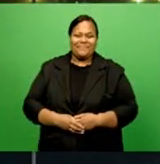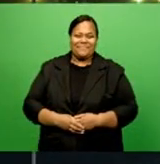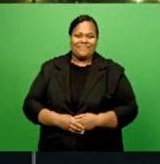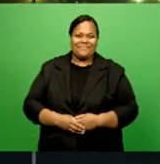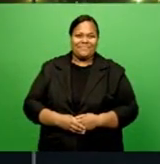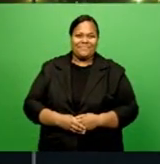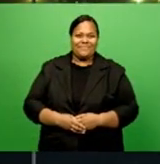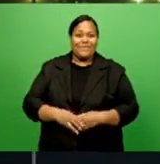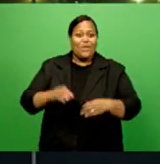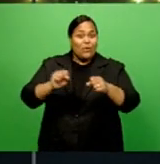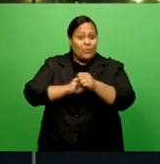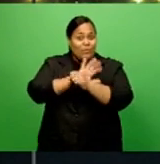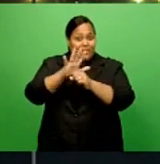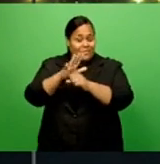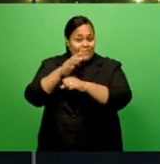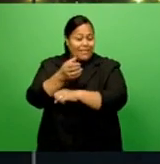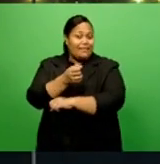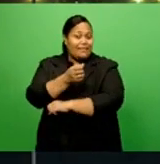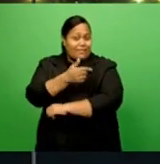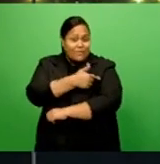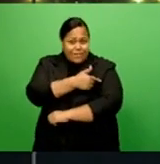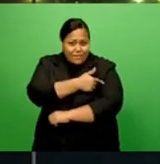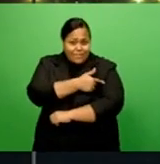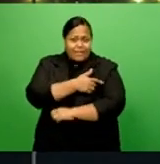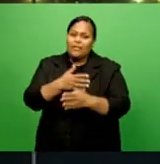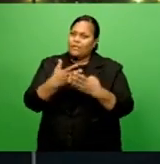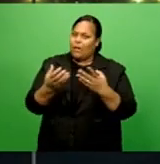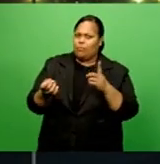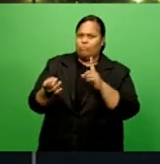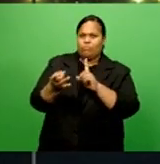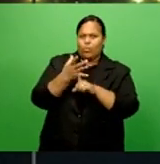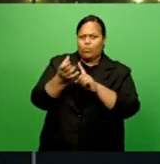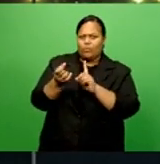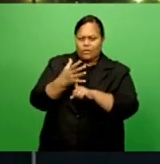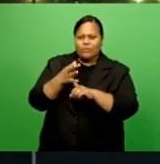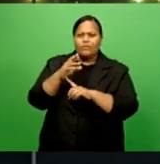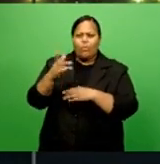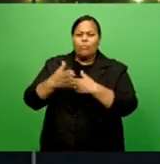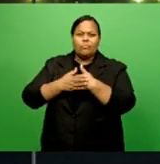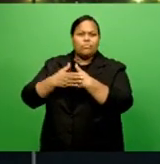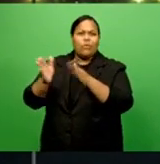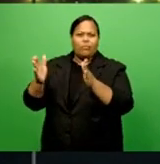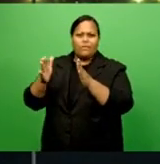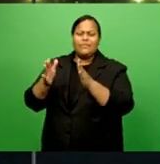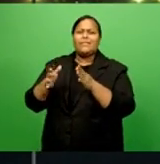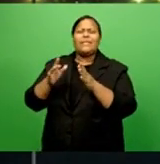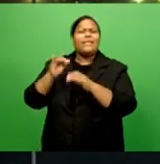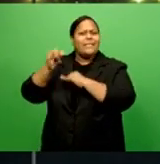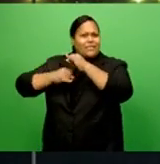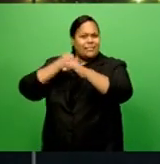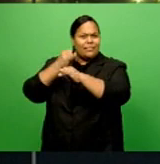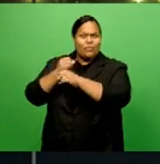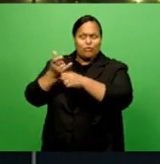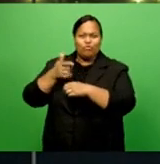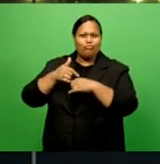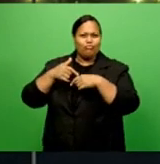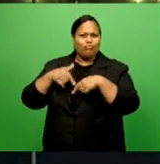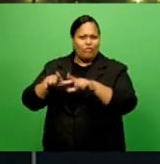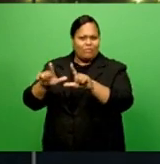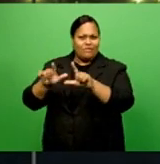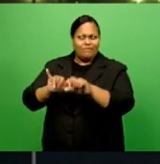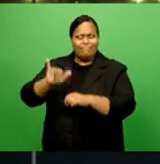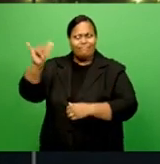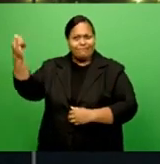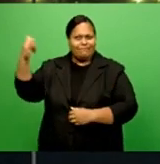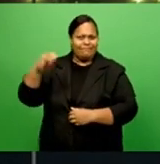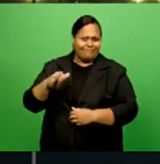The rollout of COVID-19 vaccines will be a major component in restarting international travel. The Fiji Commerce